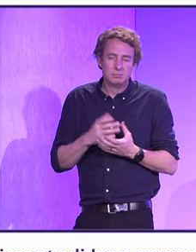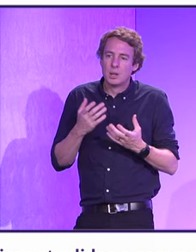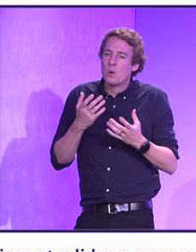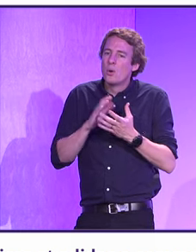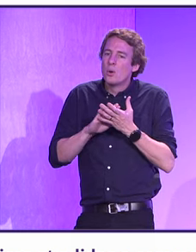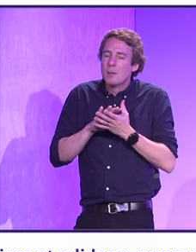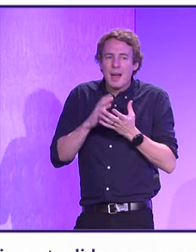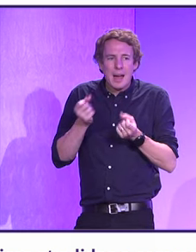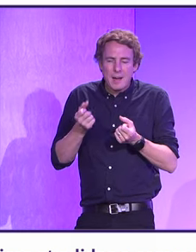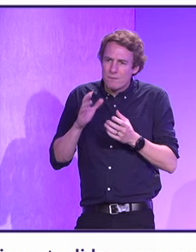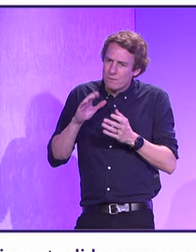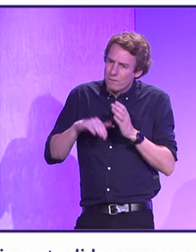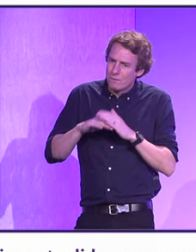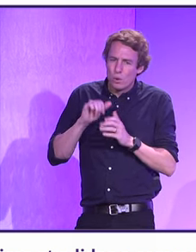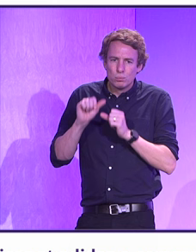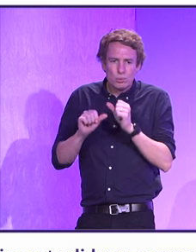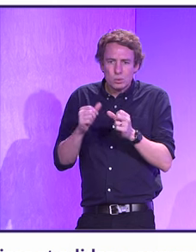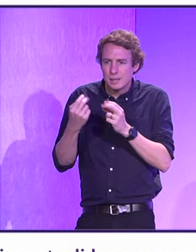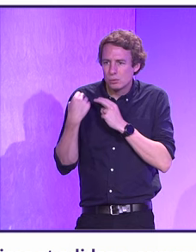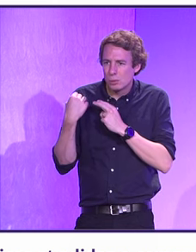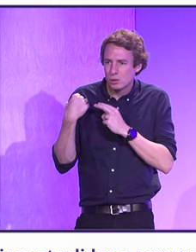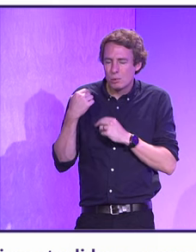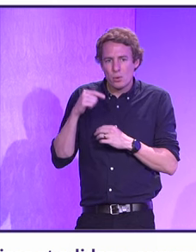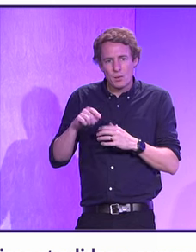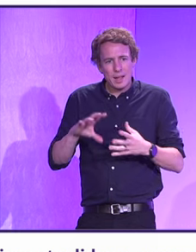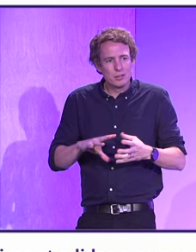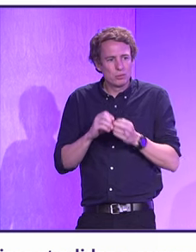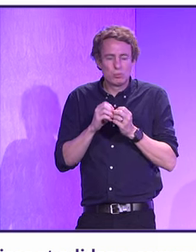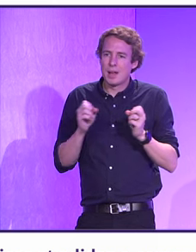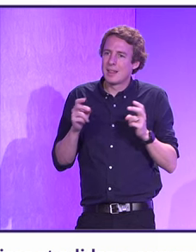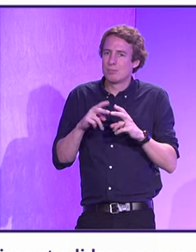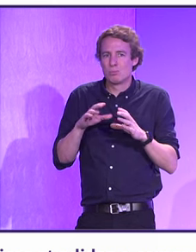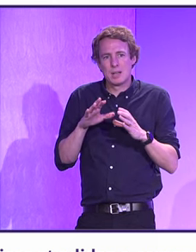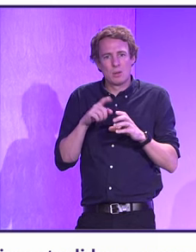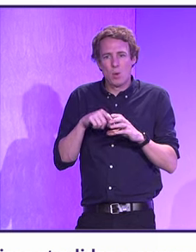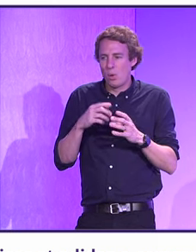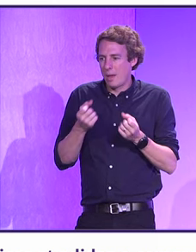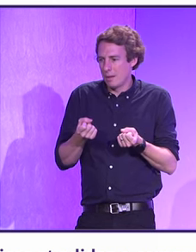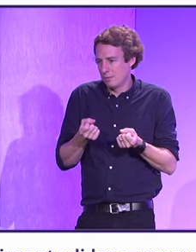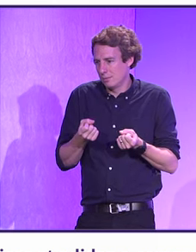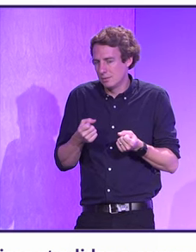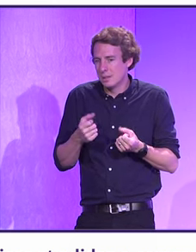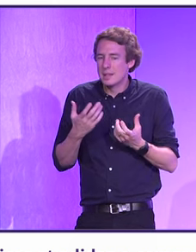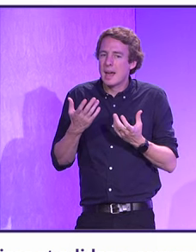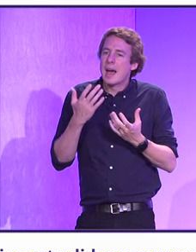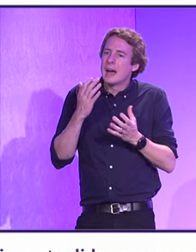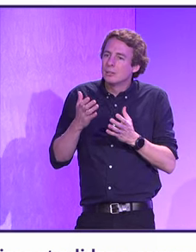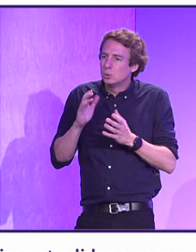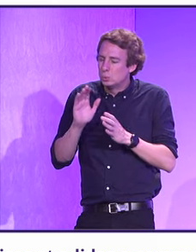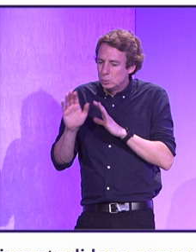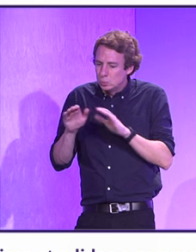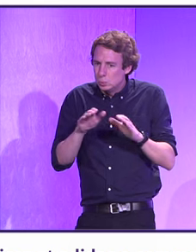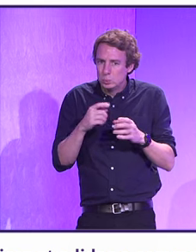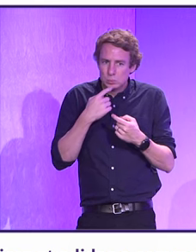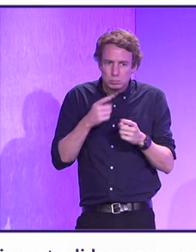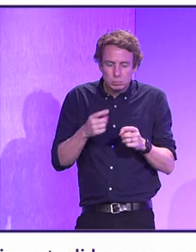process of major incident management. This person will be the one creating a bridge call. And this person is responsible to calling